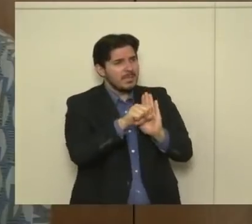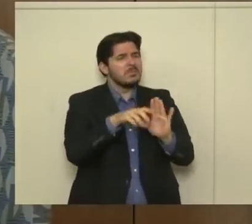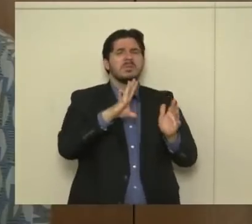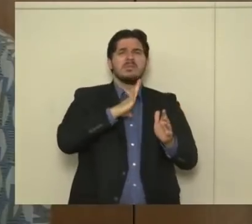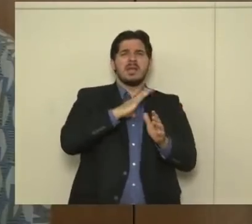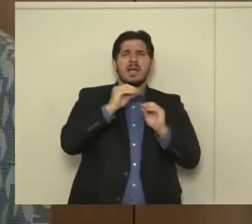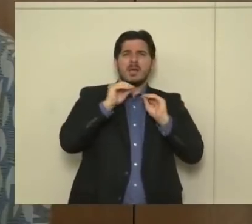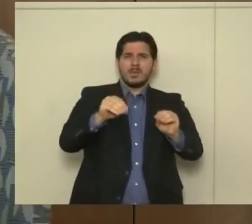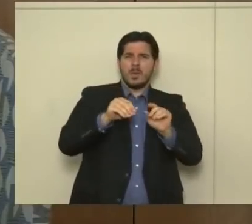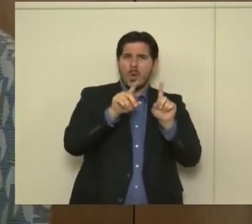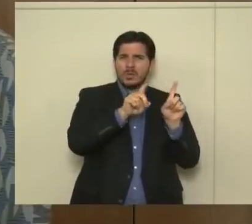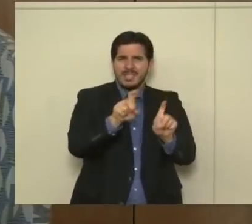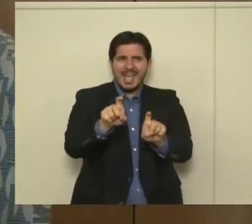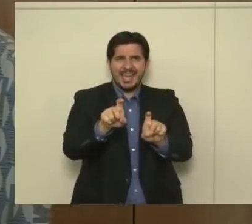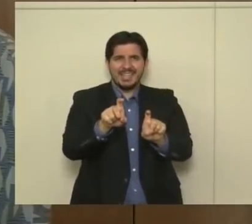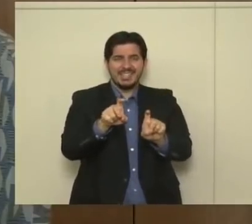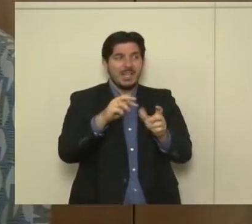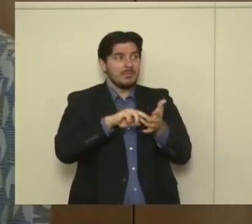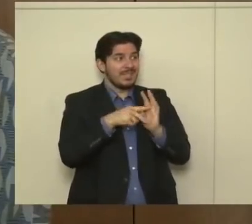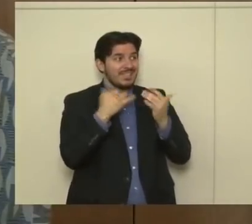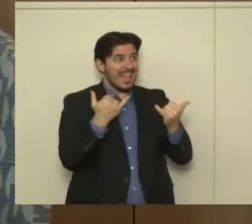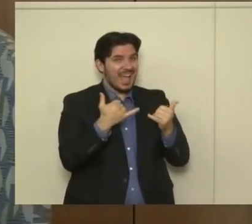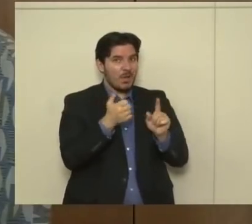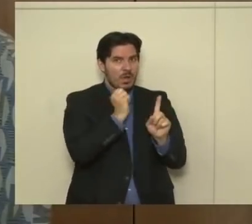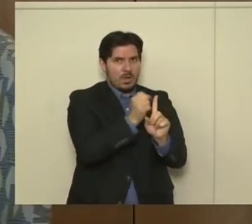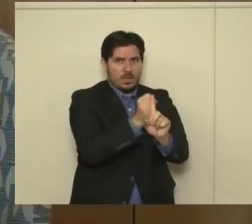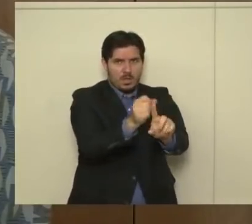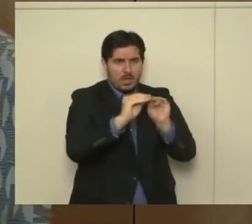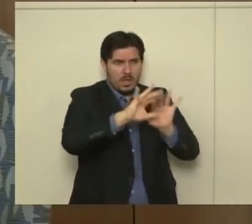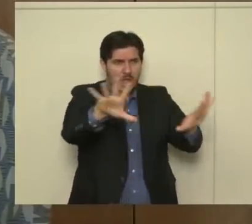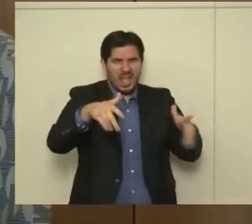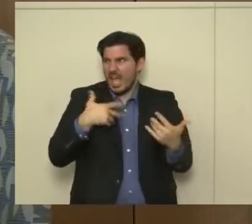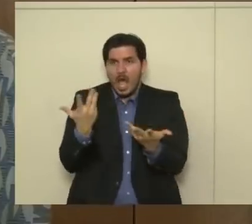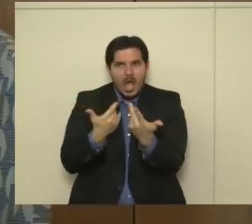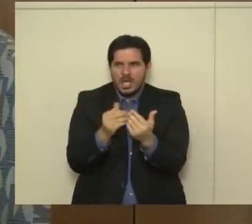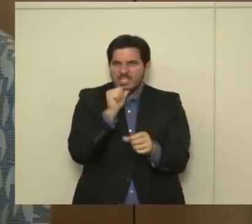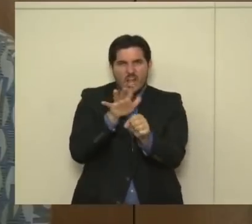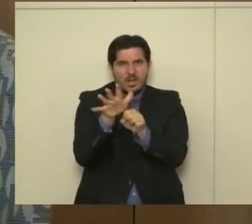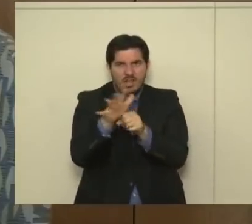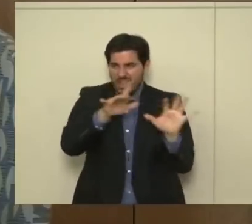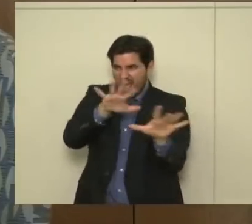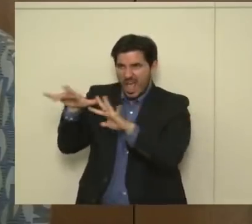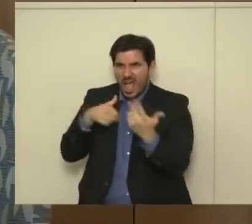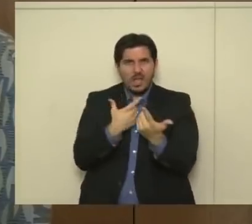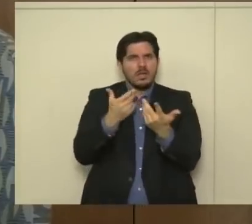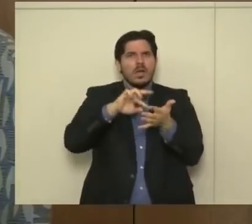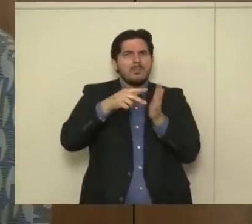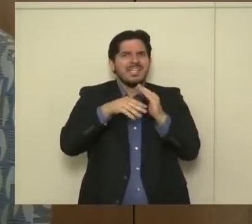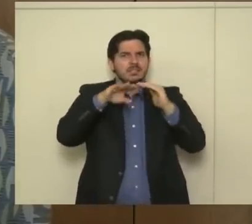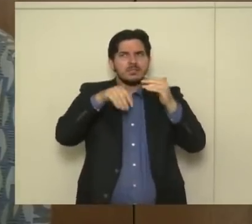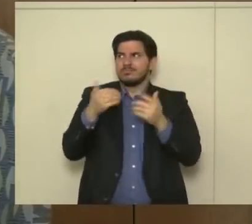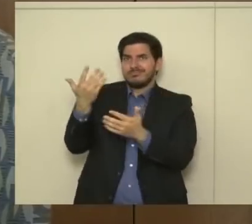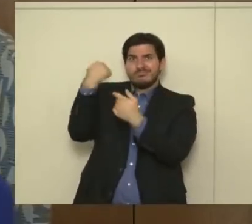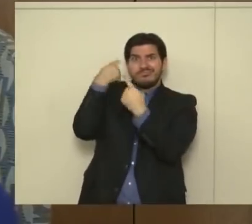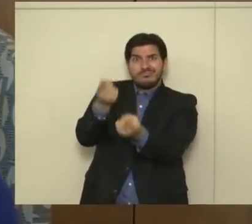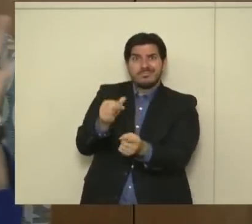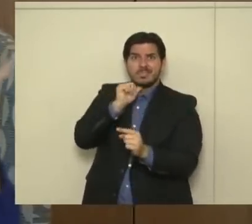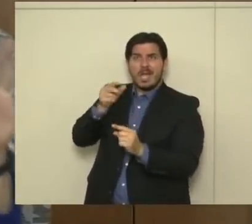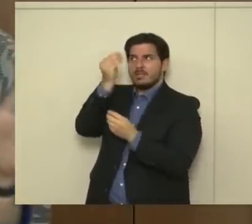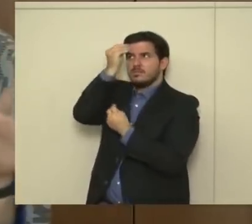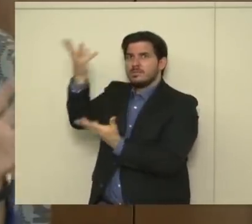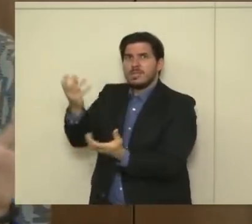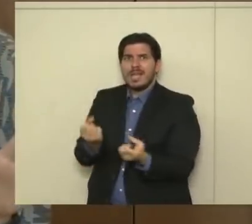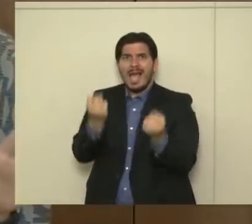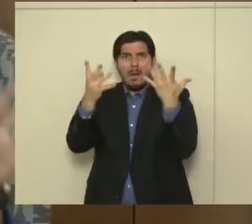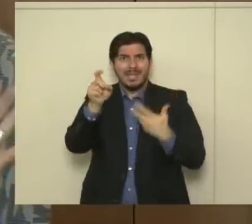their supplies ramped up, because they are really difficult to come by still. That is the majority of what my job, we all have